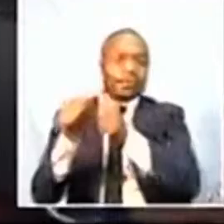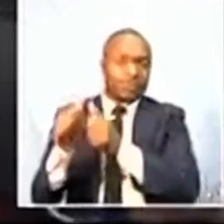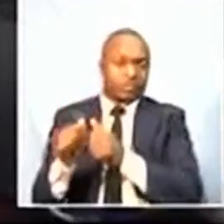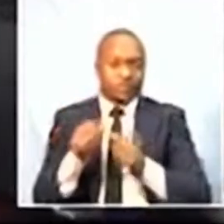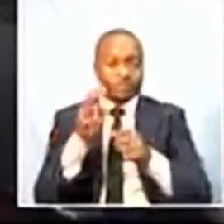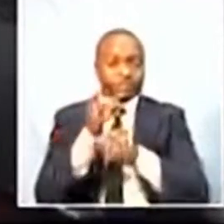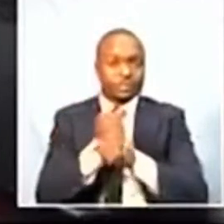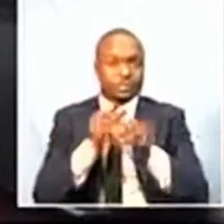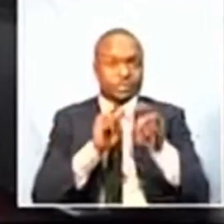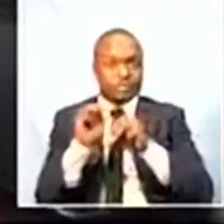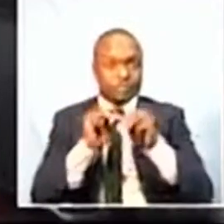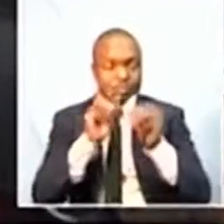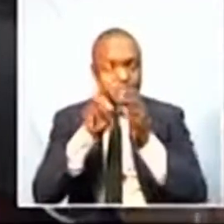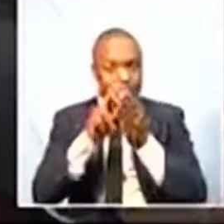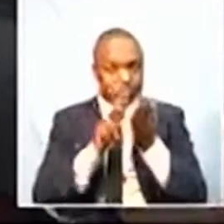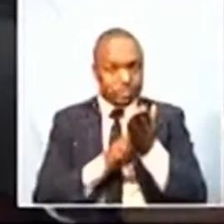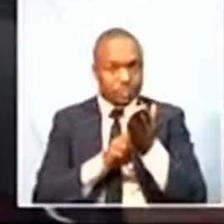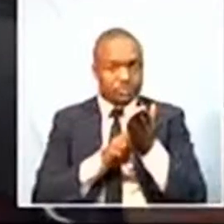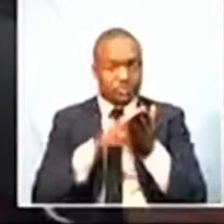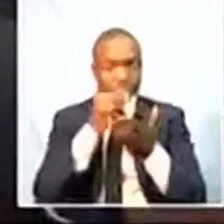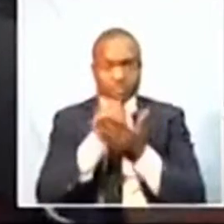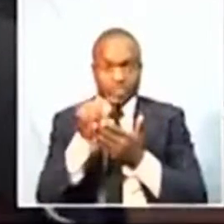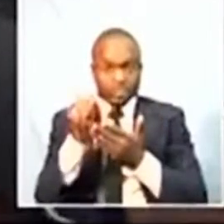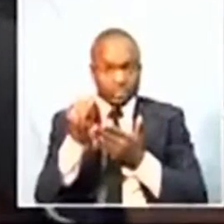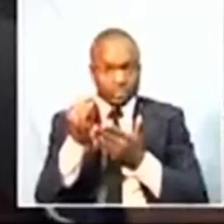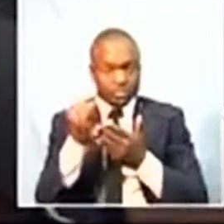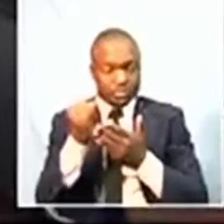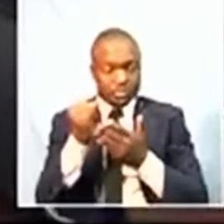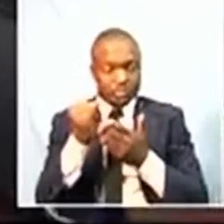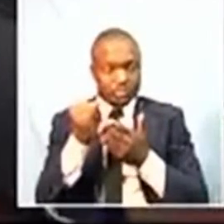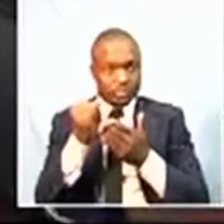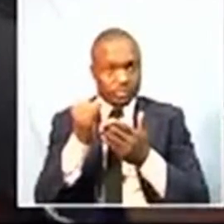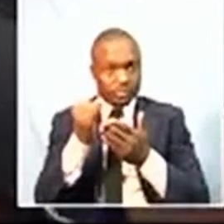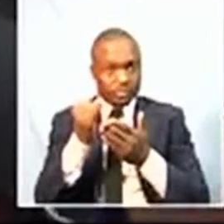to report that the matter was eventually settled by the Zambia